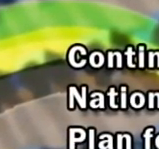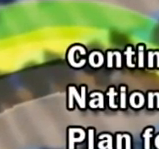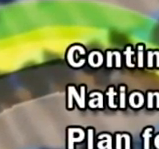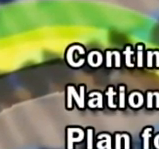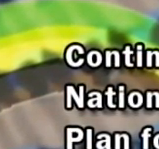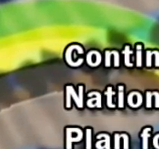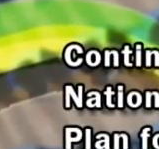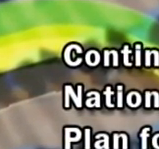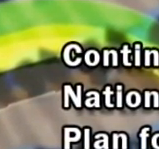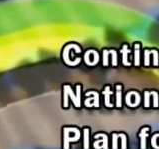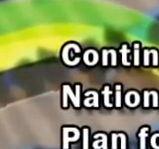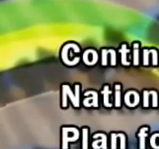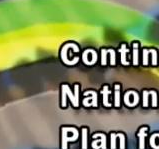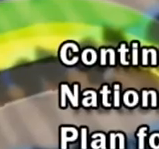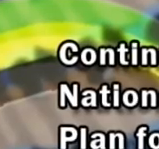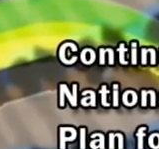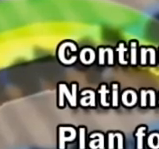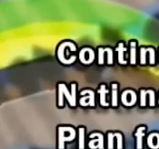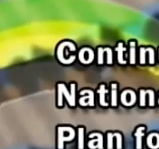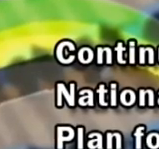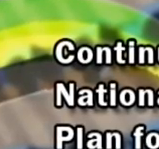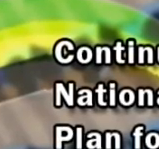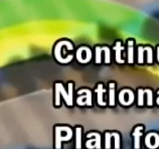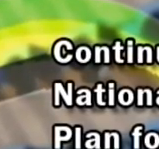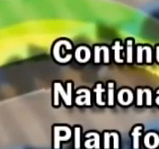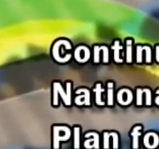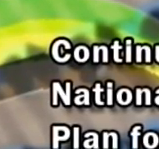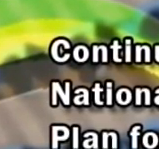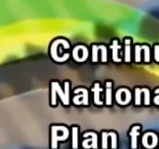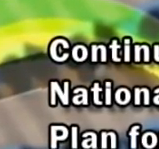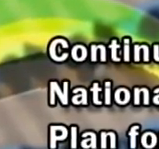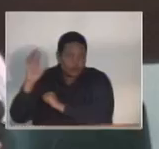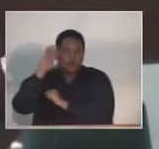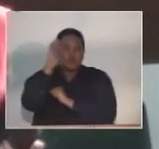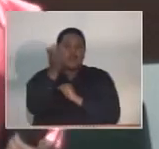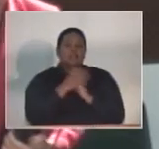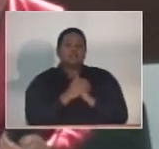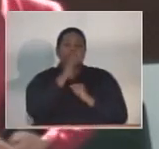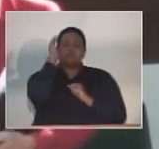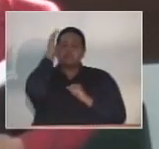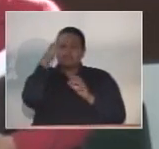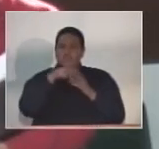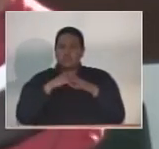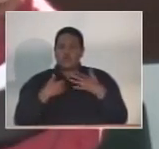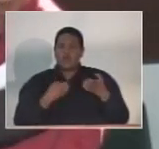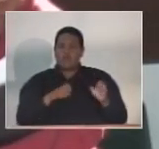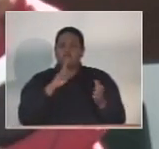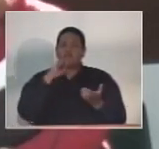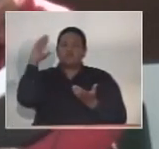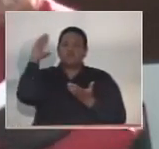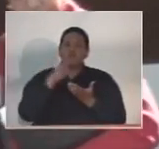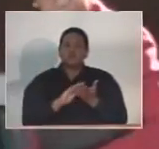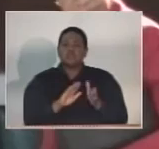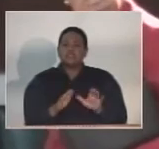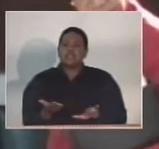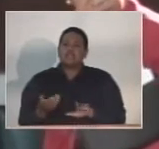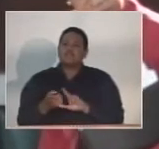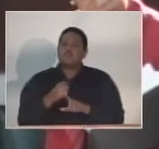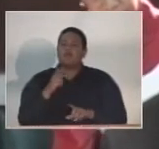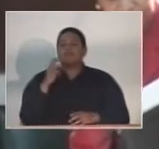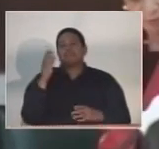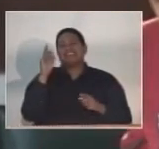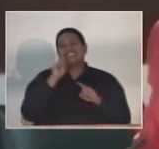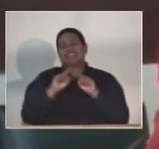Strategic and Action Plan for the prevention of non-communicable diseases. Now, efforts to reduce premature deaths from